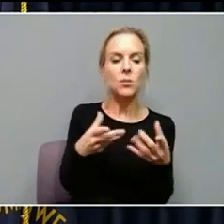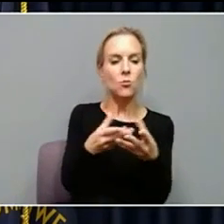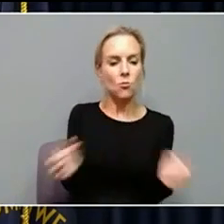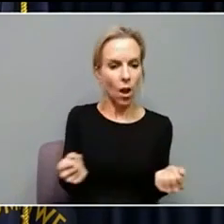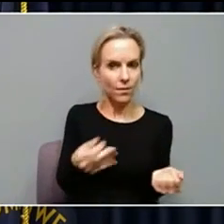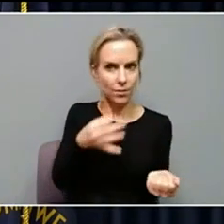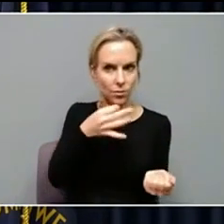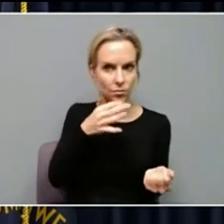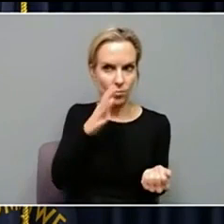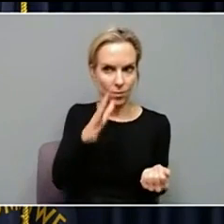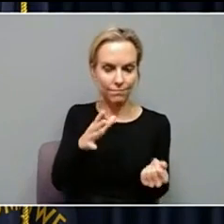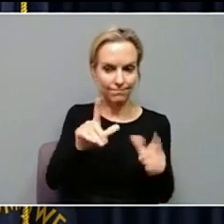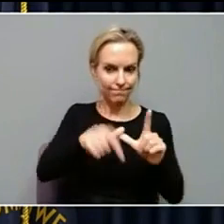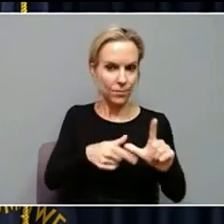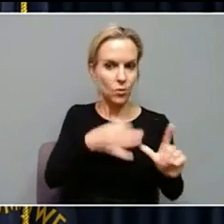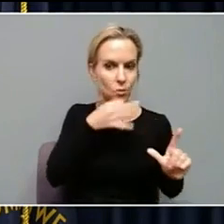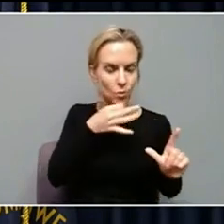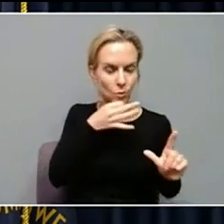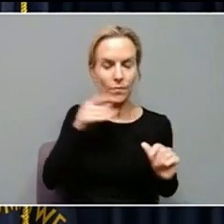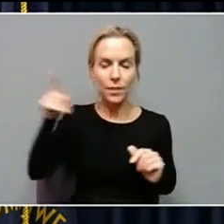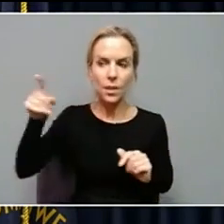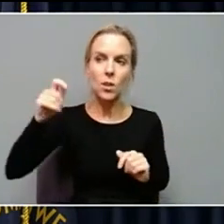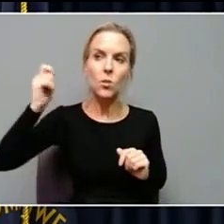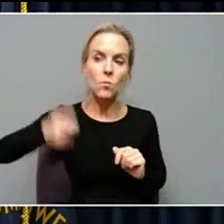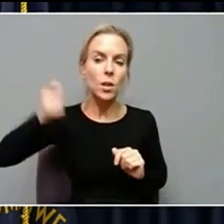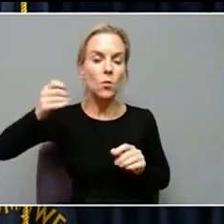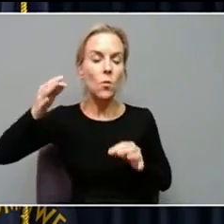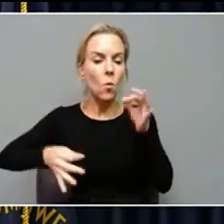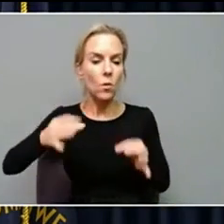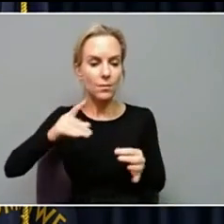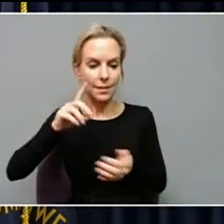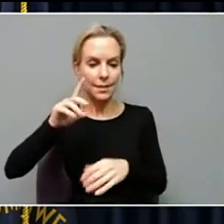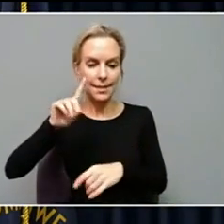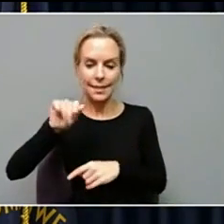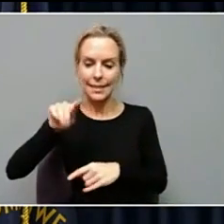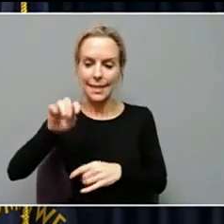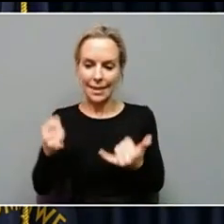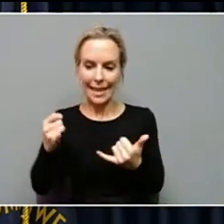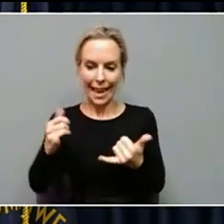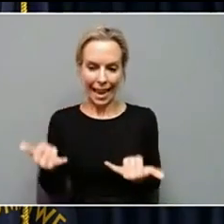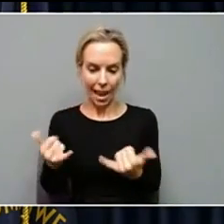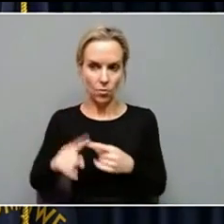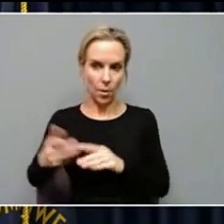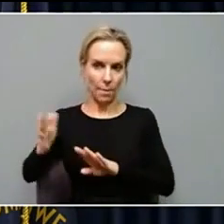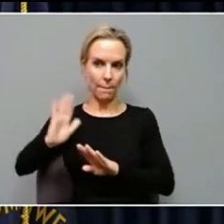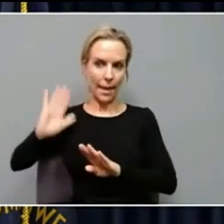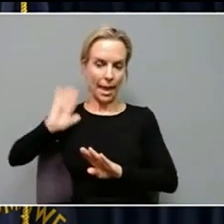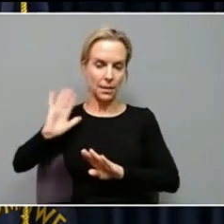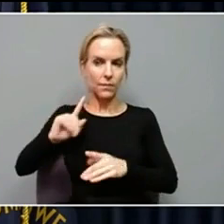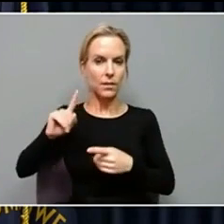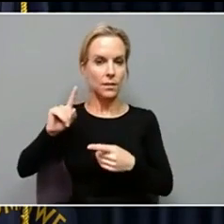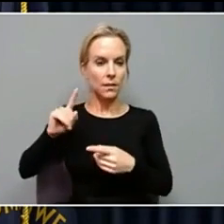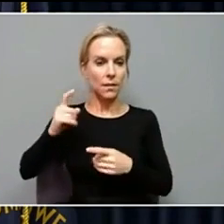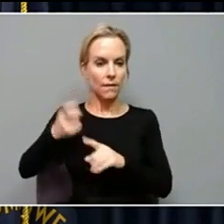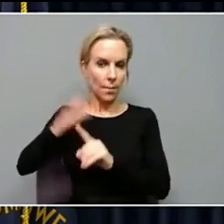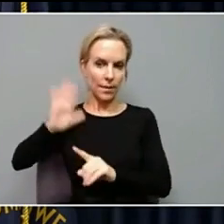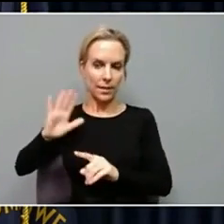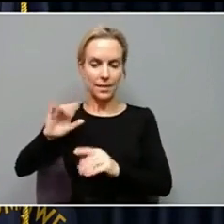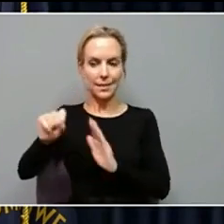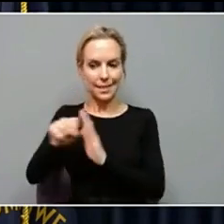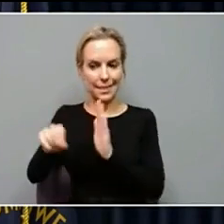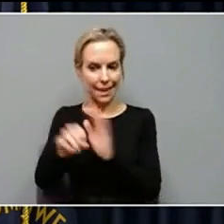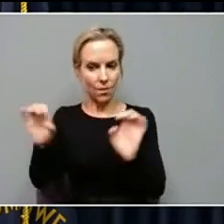And the Supreme Court even talked about the date, which is now in the past, that the state of emergency expired. So